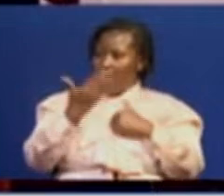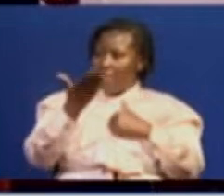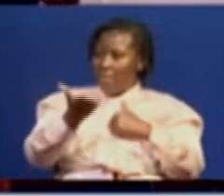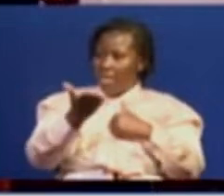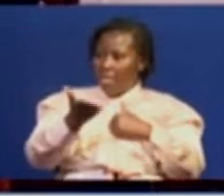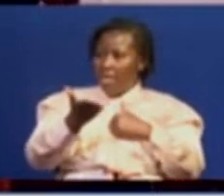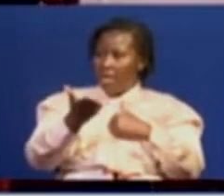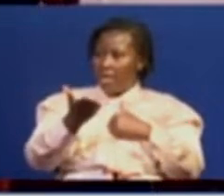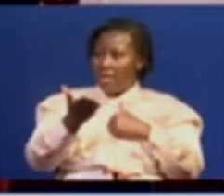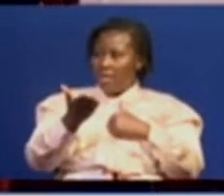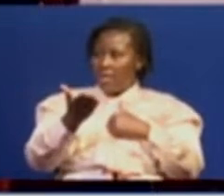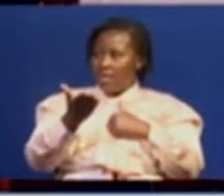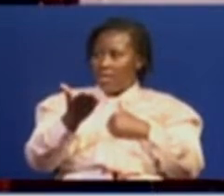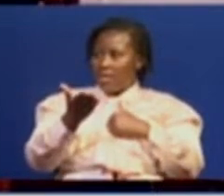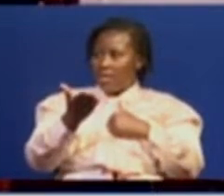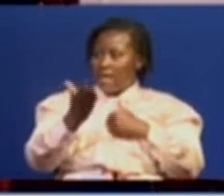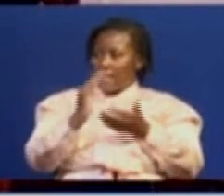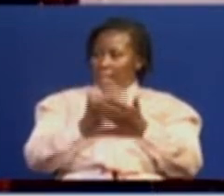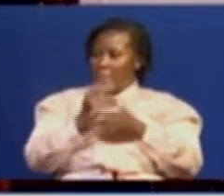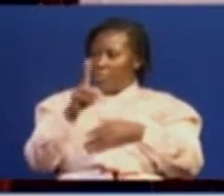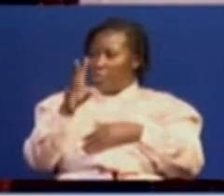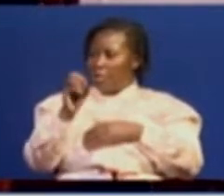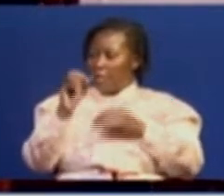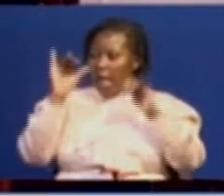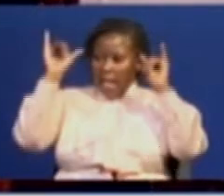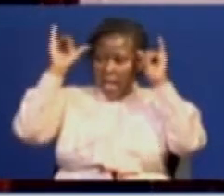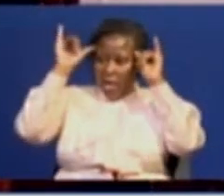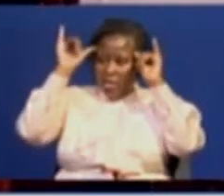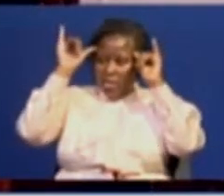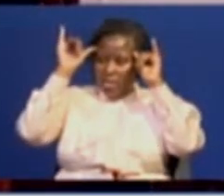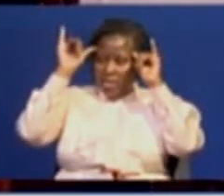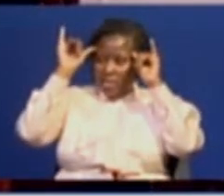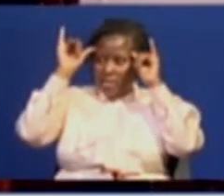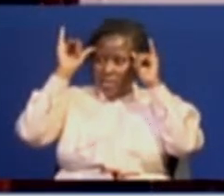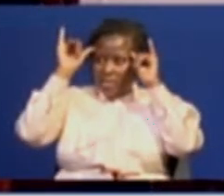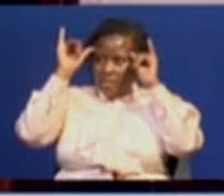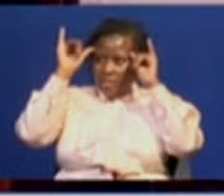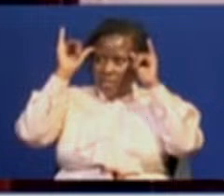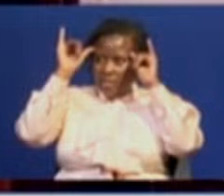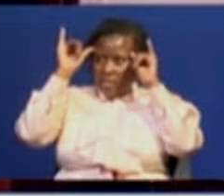problem. Some 20 cows and